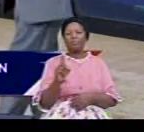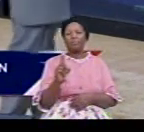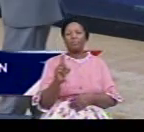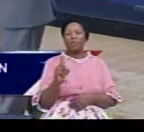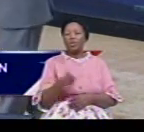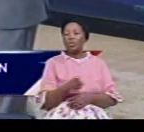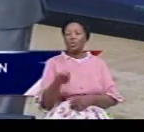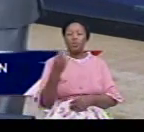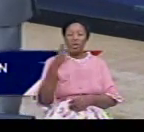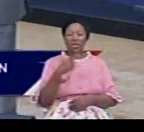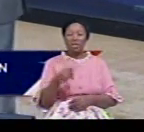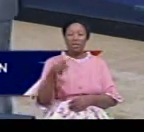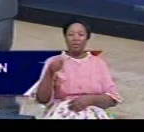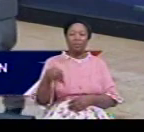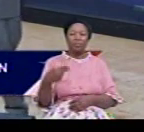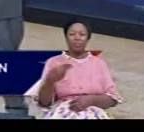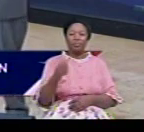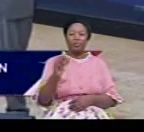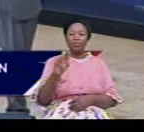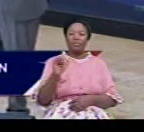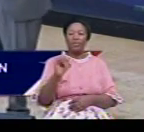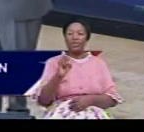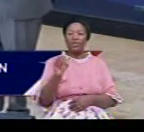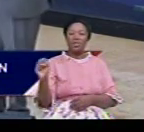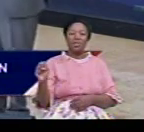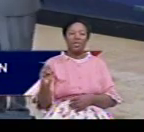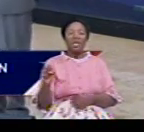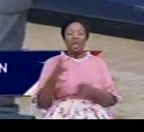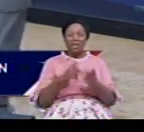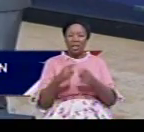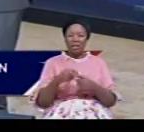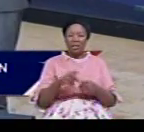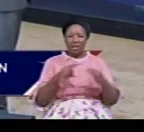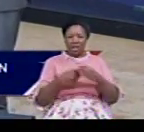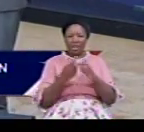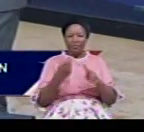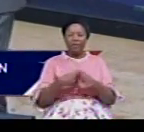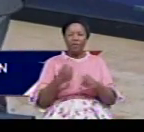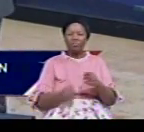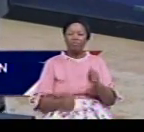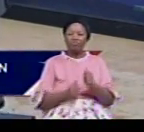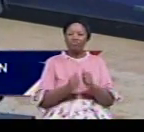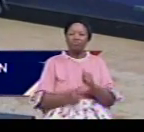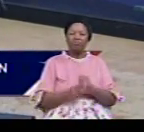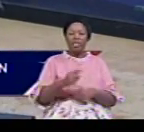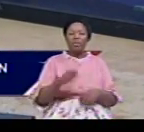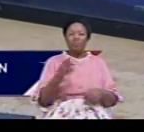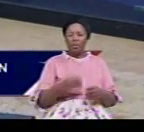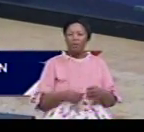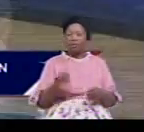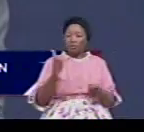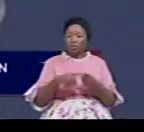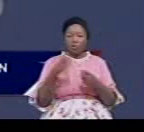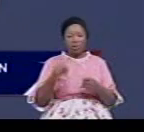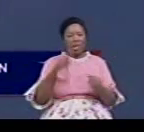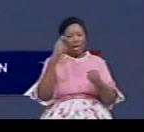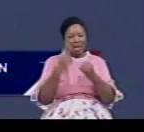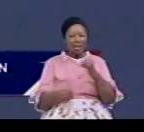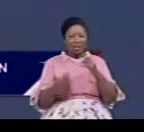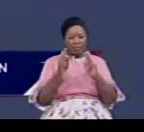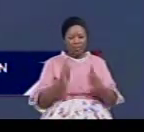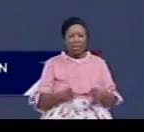Pharisees, beginning at the eldest even unto the last. And Jesus